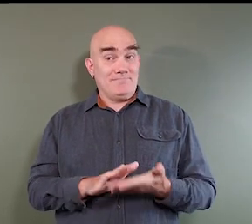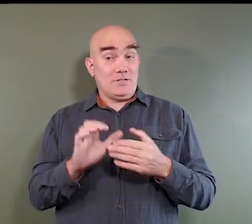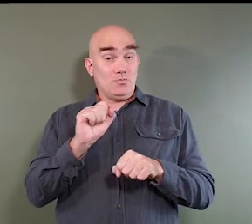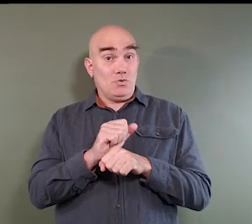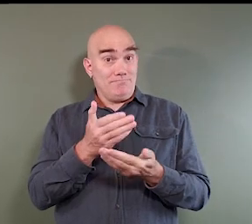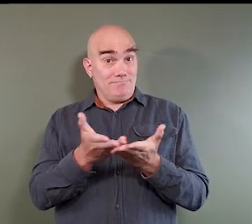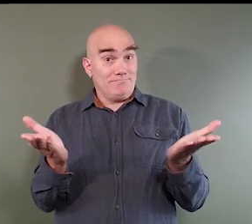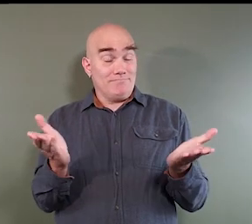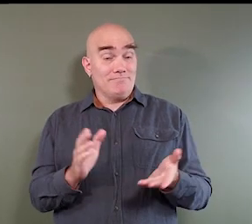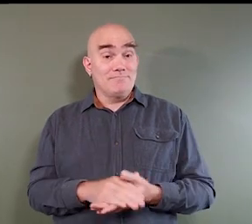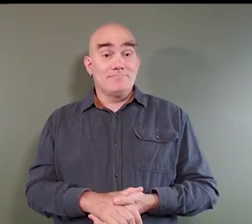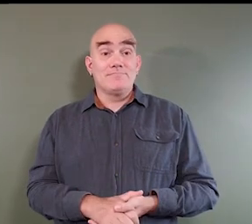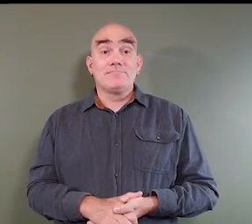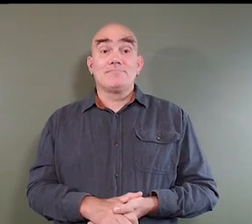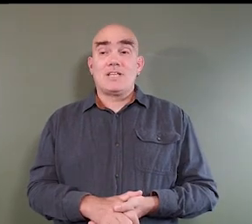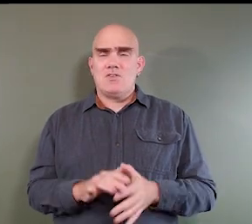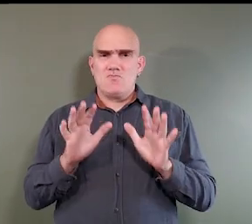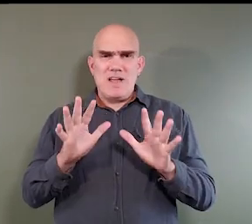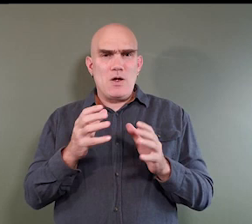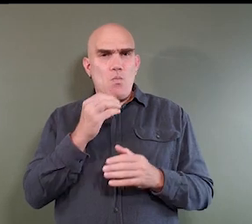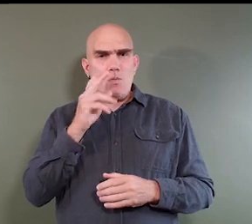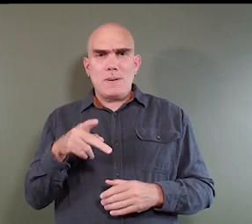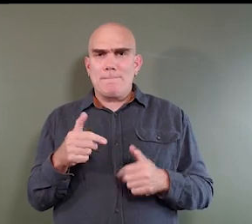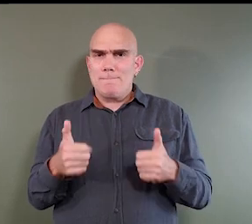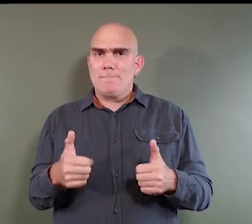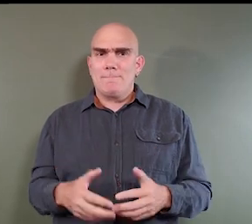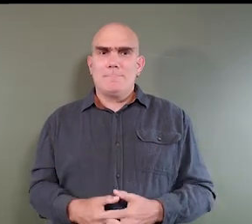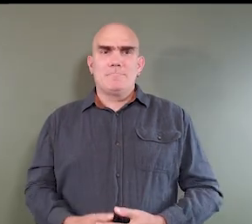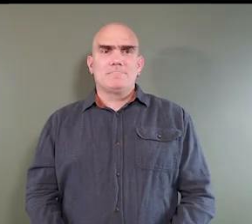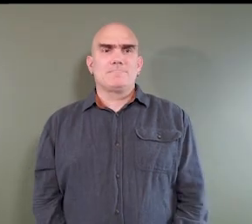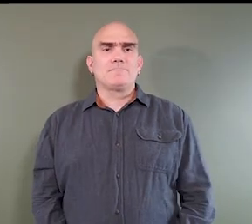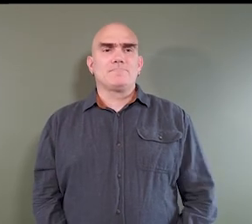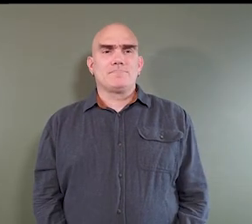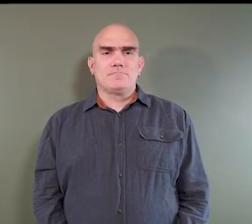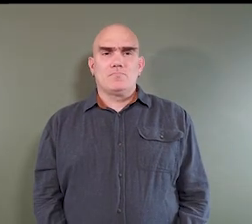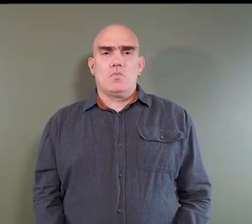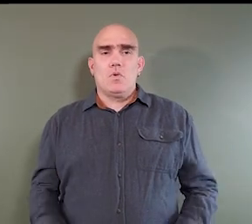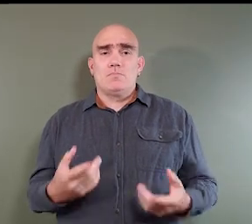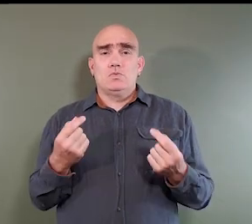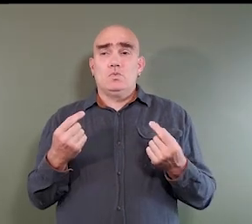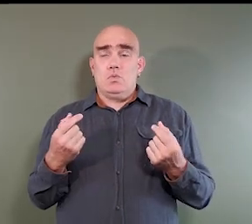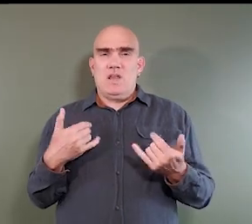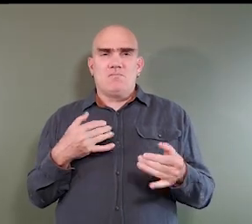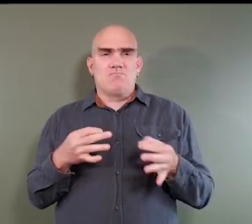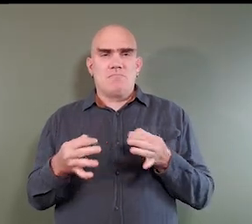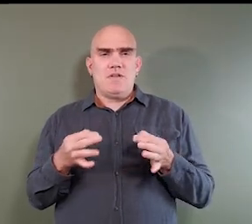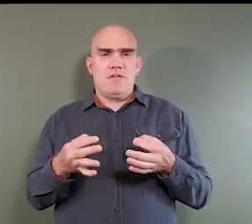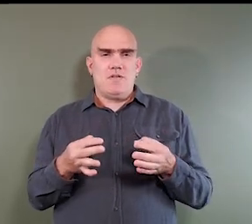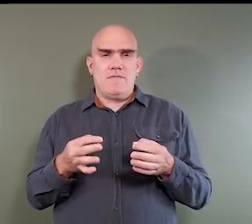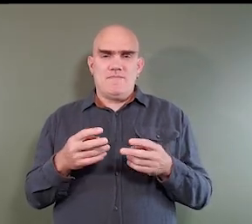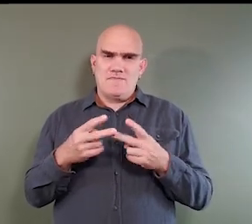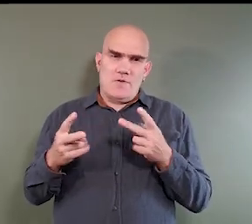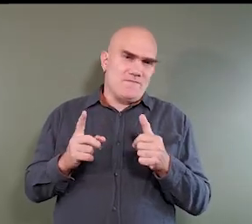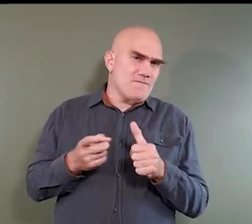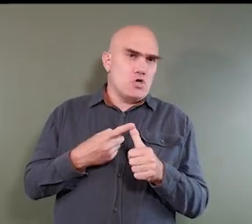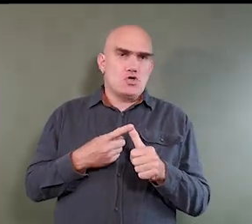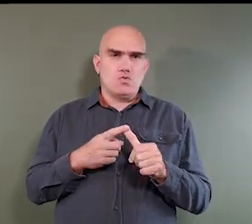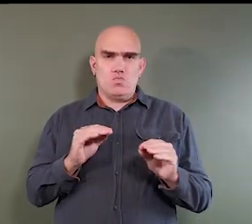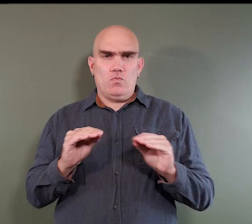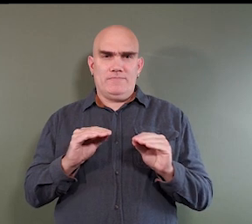Nice work, everyone. That was a great warm-up. What I'm gonna do now is explain our very first